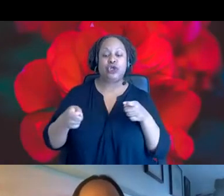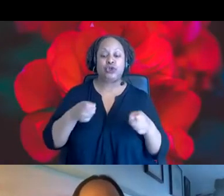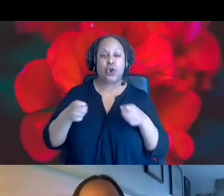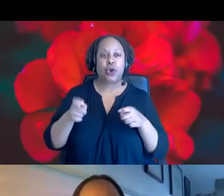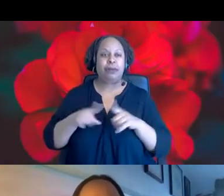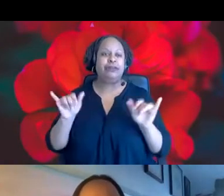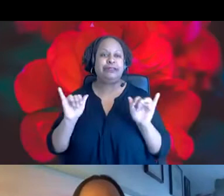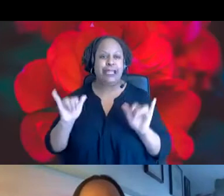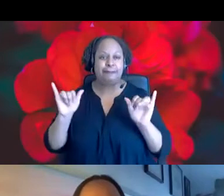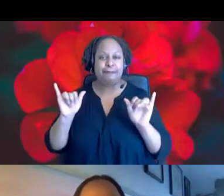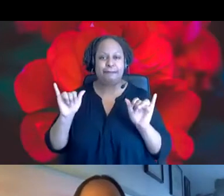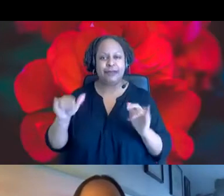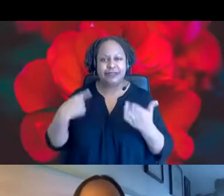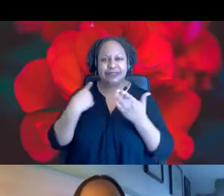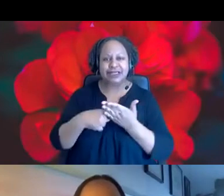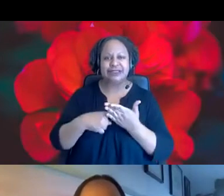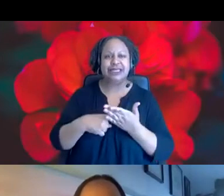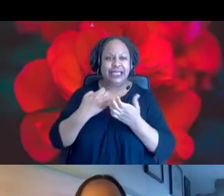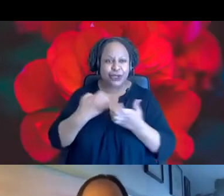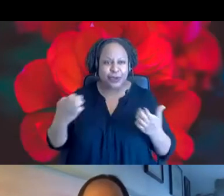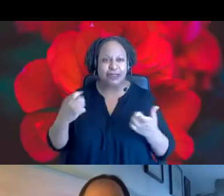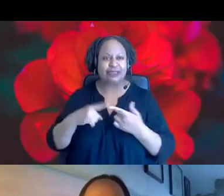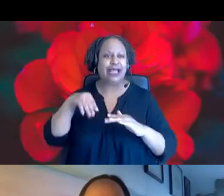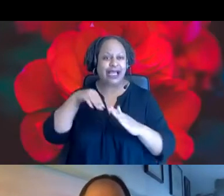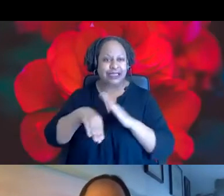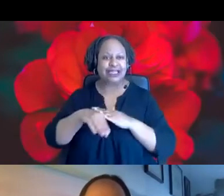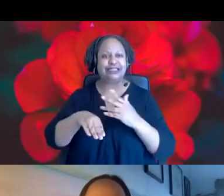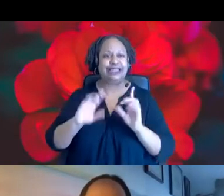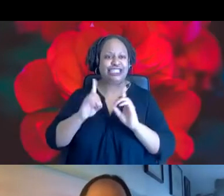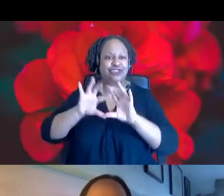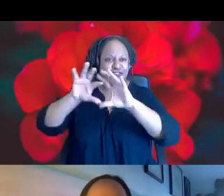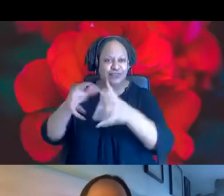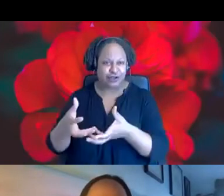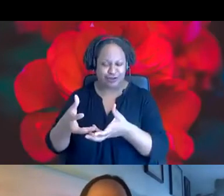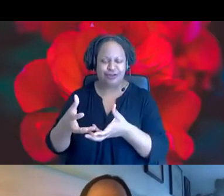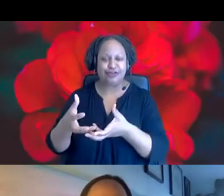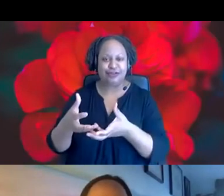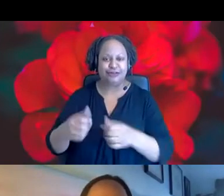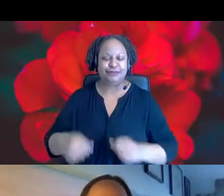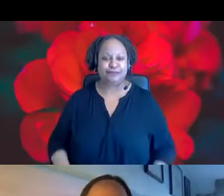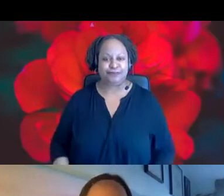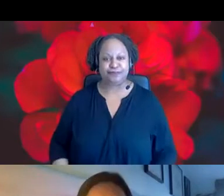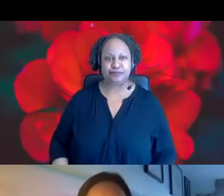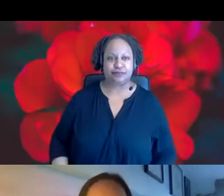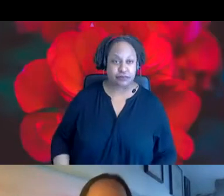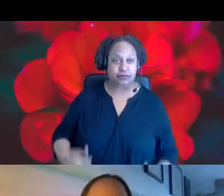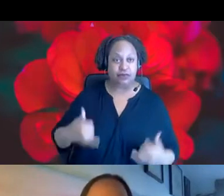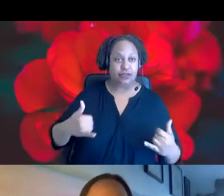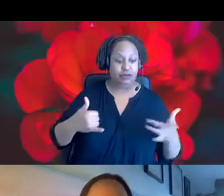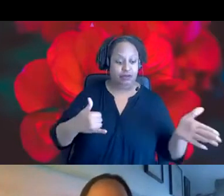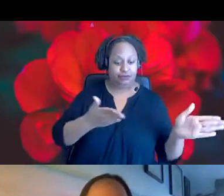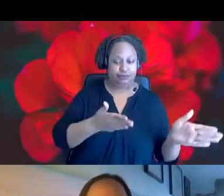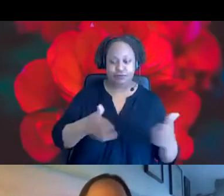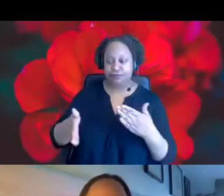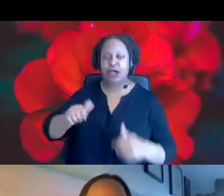ideas around equipment and access and this digital sphere, being a kind of place, another space, right? Another kind of